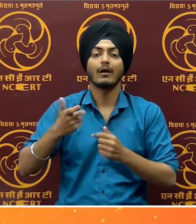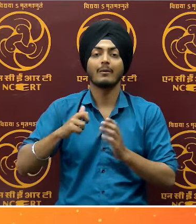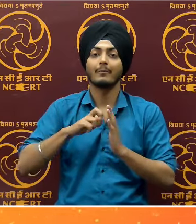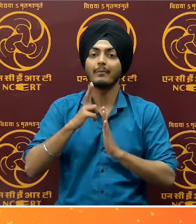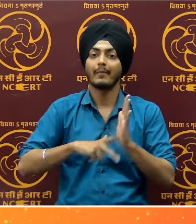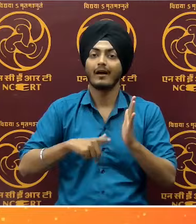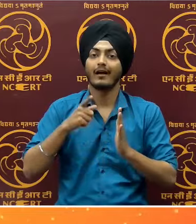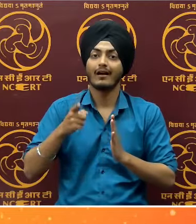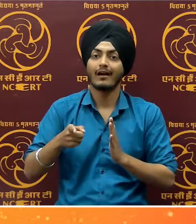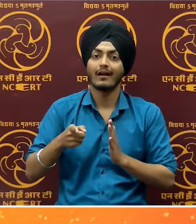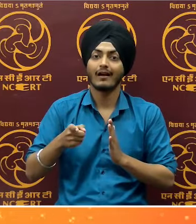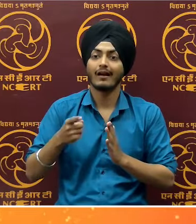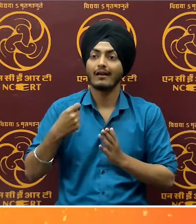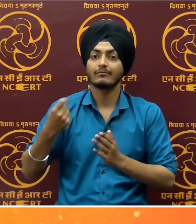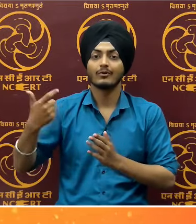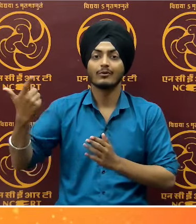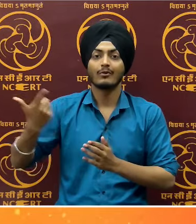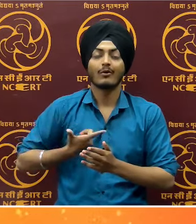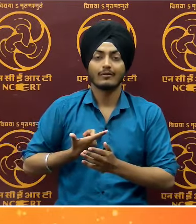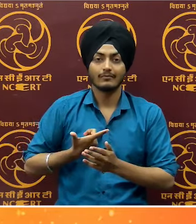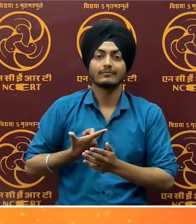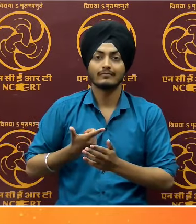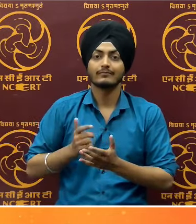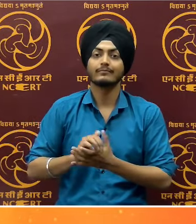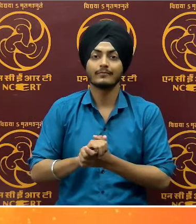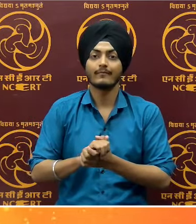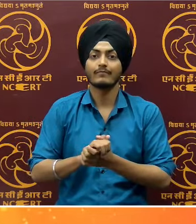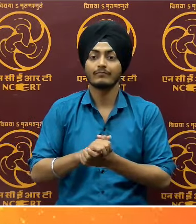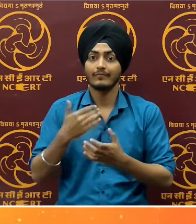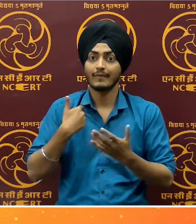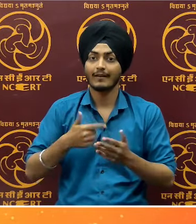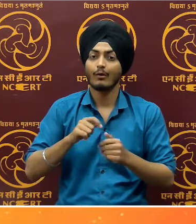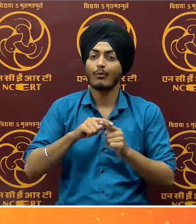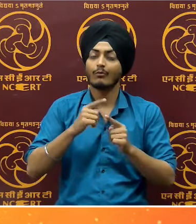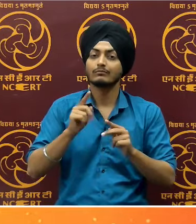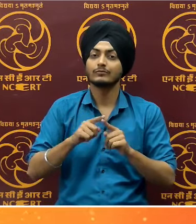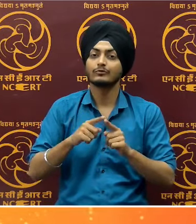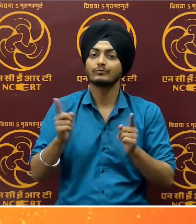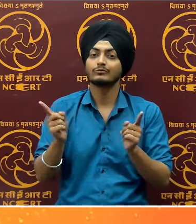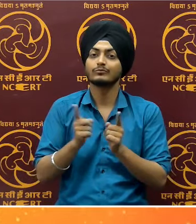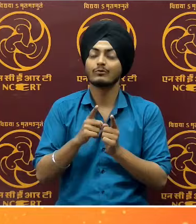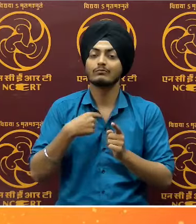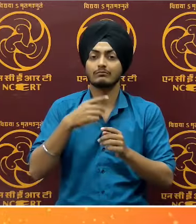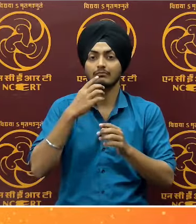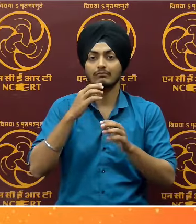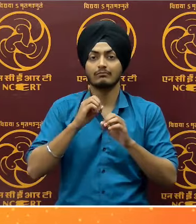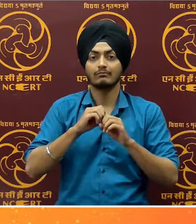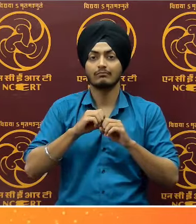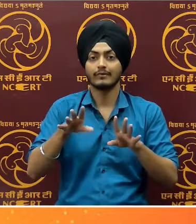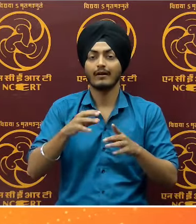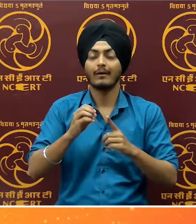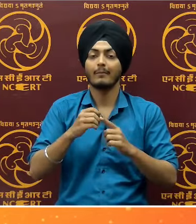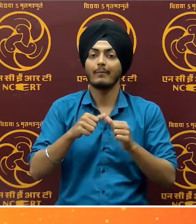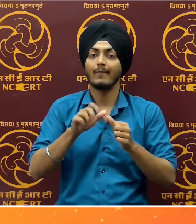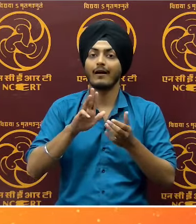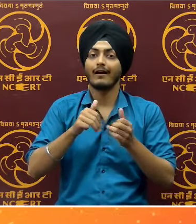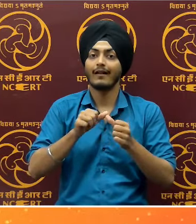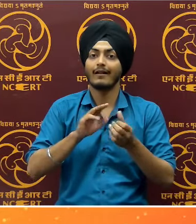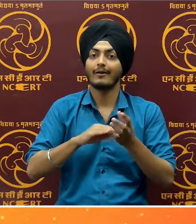is borrowed from the money lenders. So this is an overview about the village of Palampur. That's great, sir.